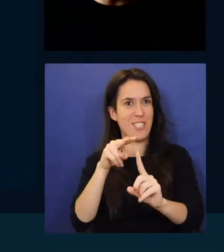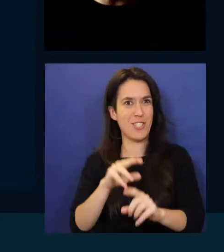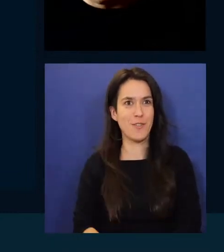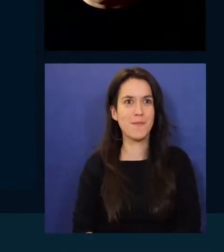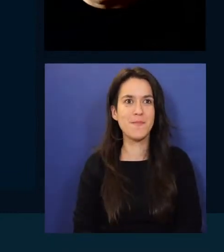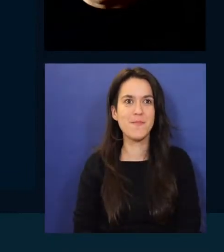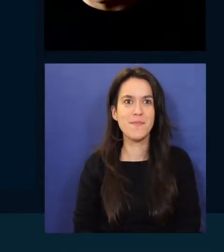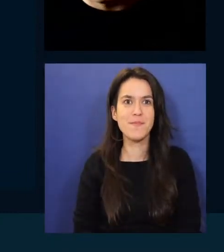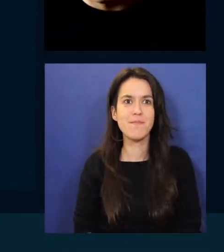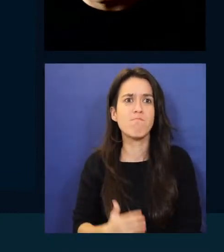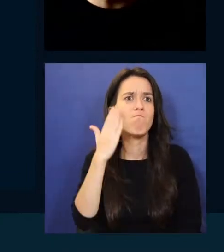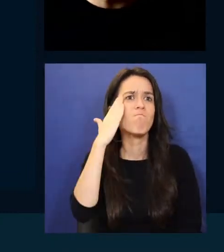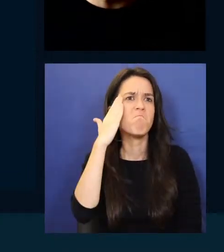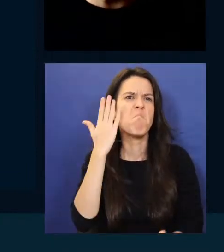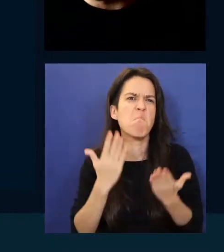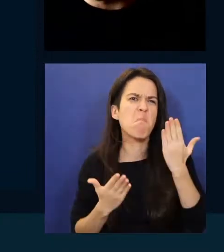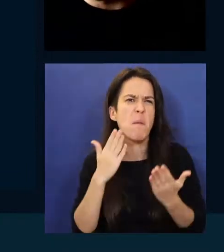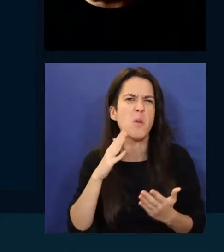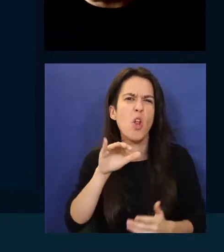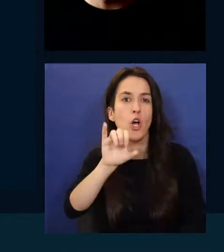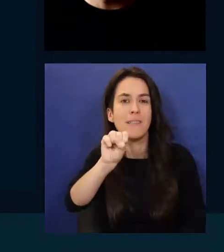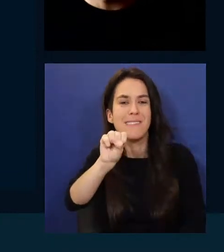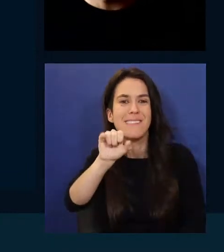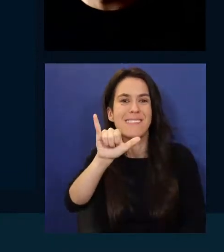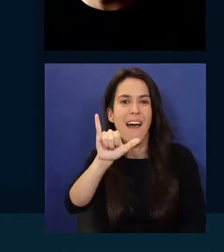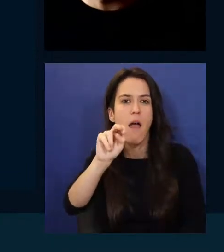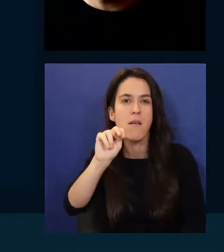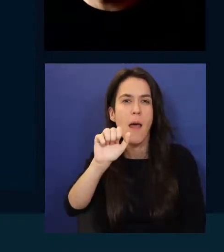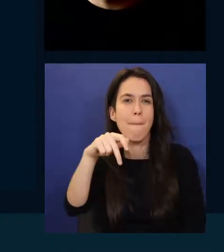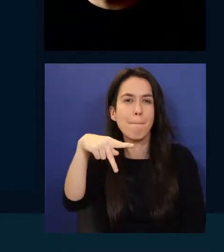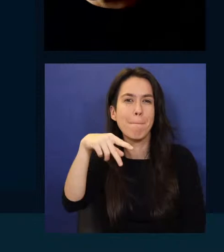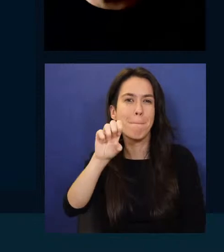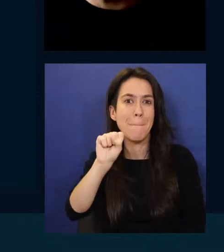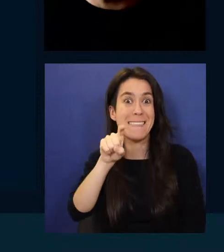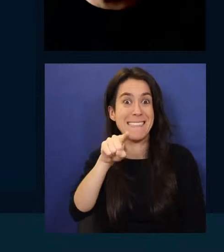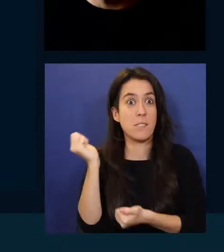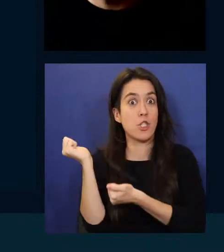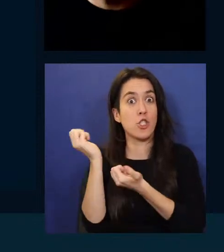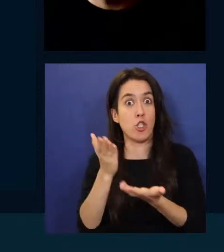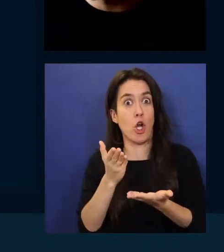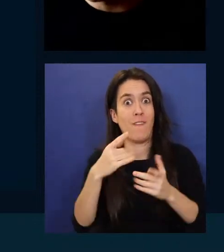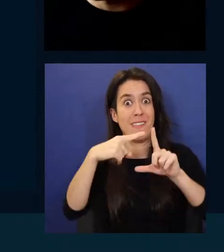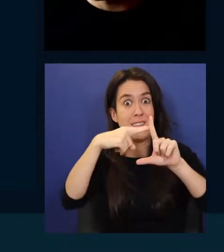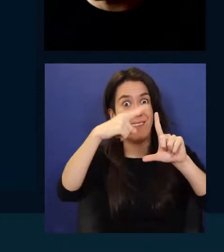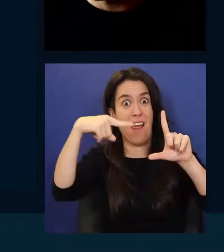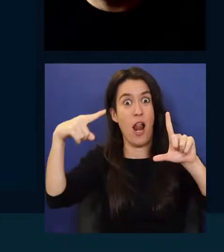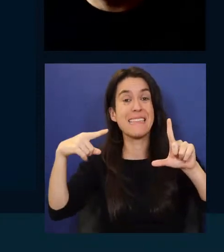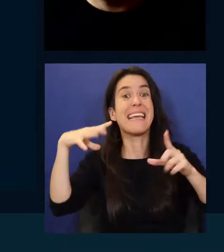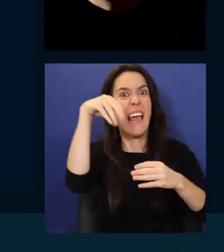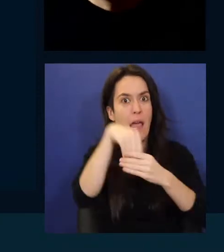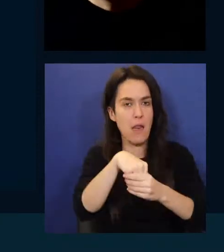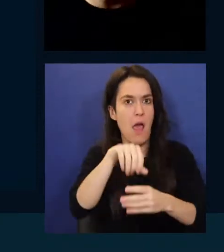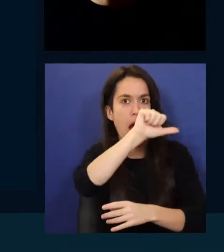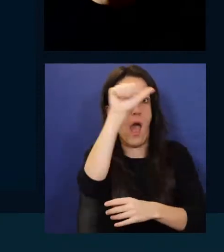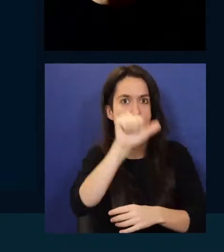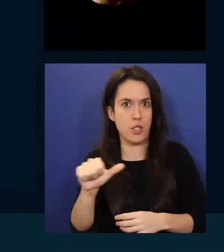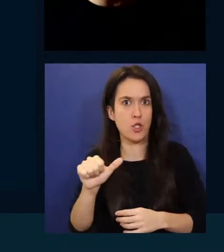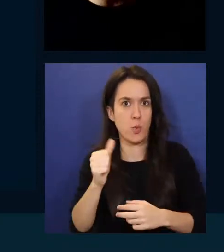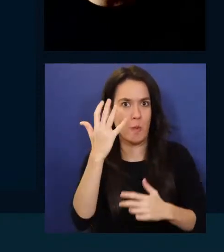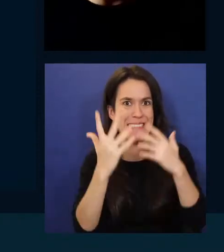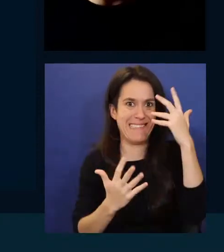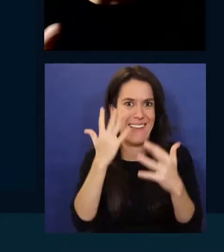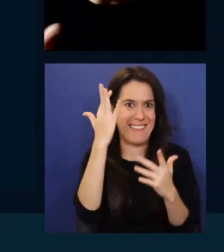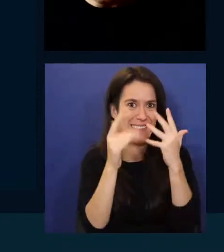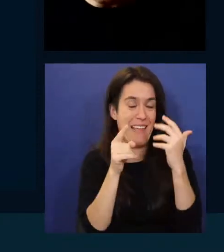announced this, as for us, this is a flagship service for analytics inside Azure Data. And the key